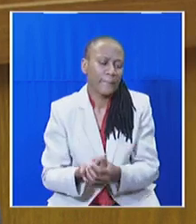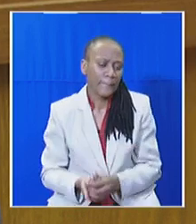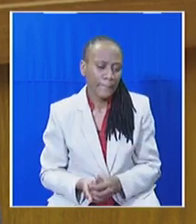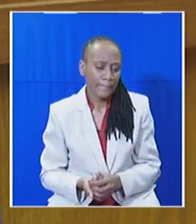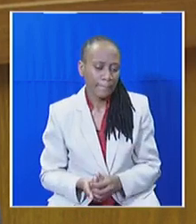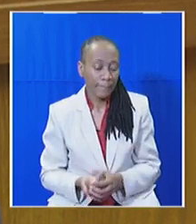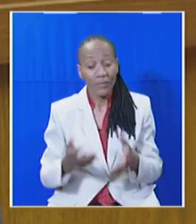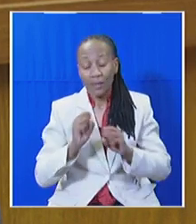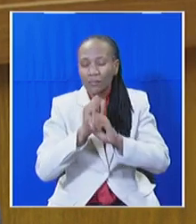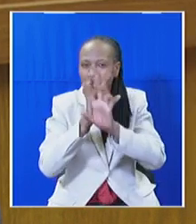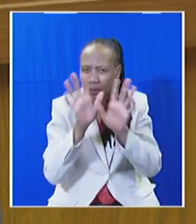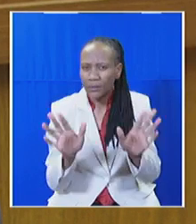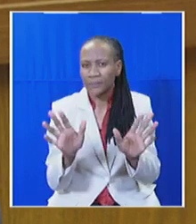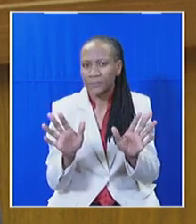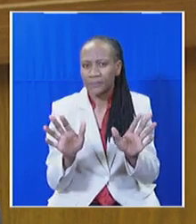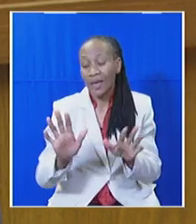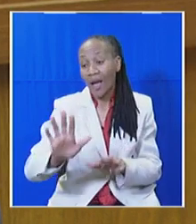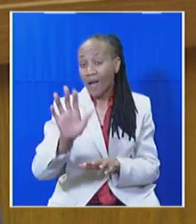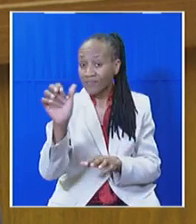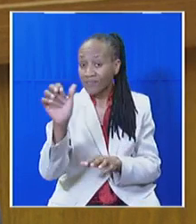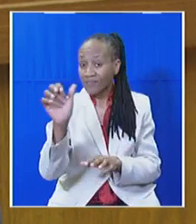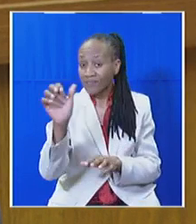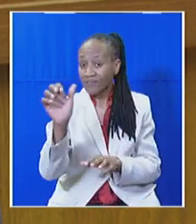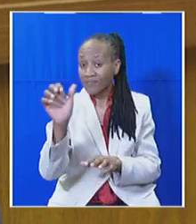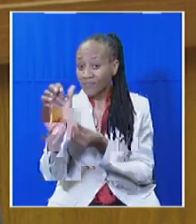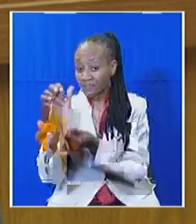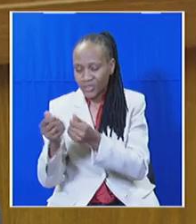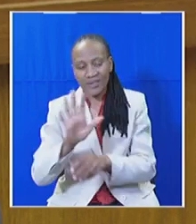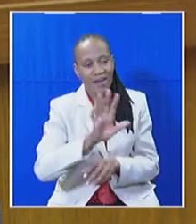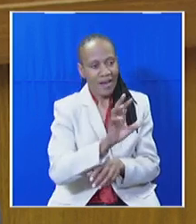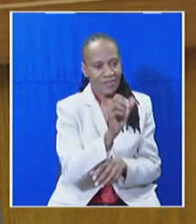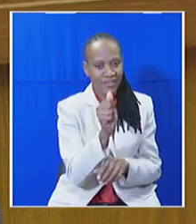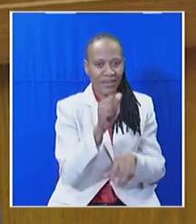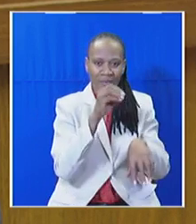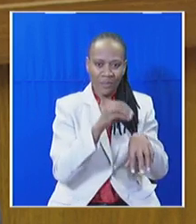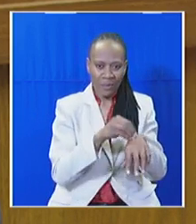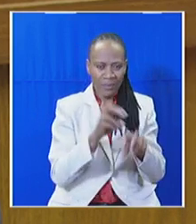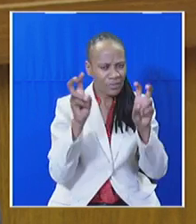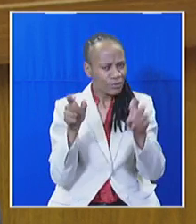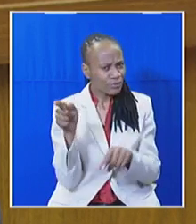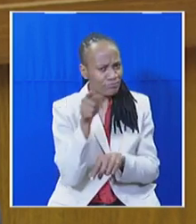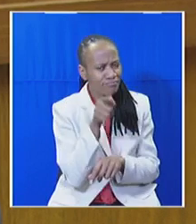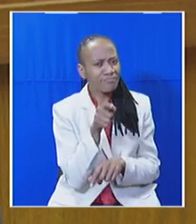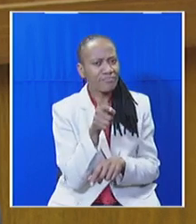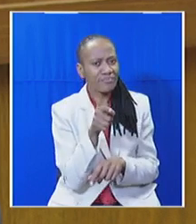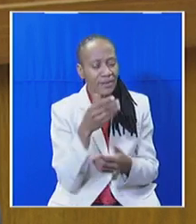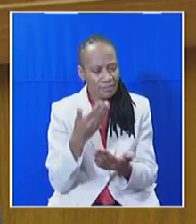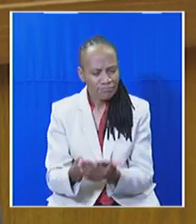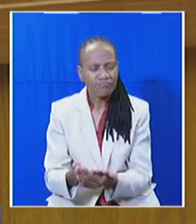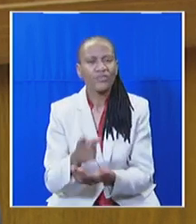In principle of African solution to African problems also